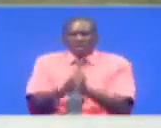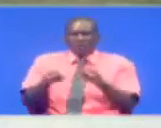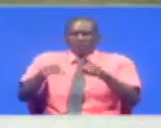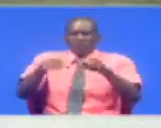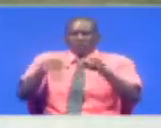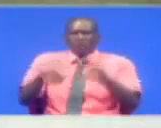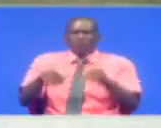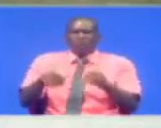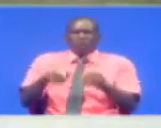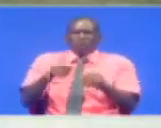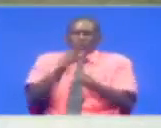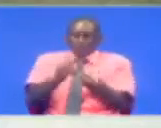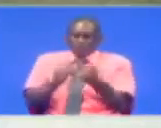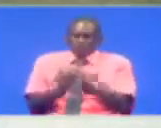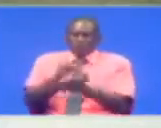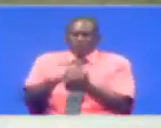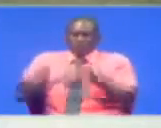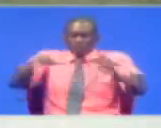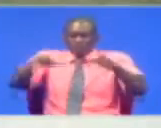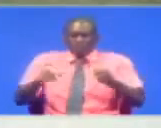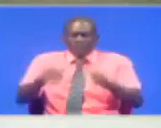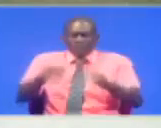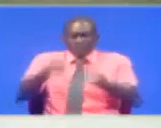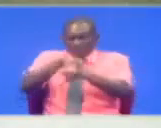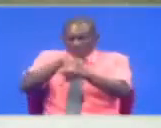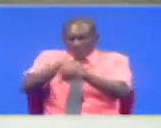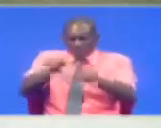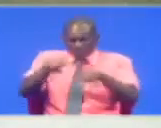that farmers at the grassroots